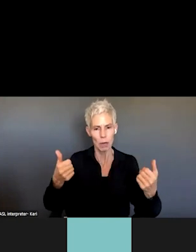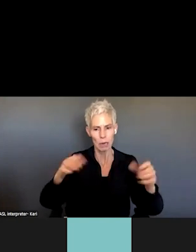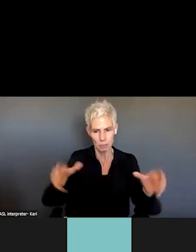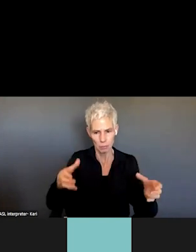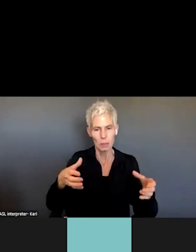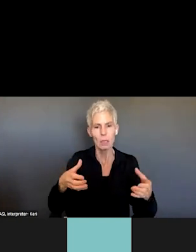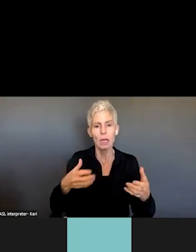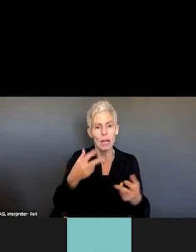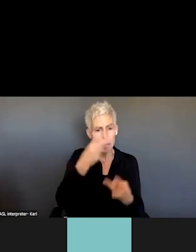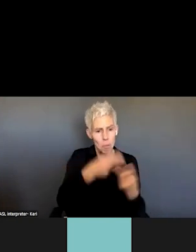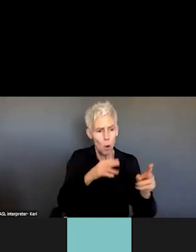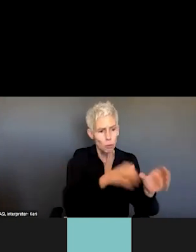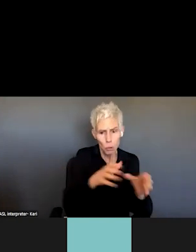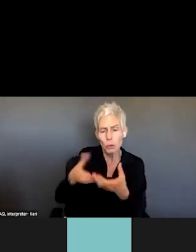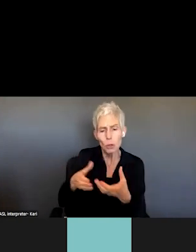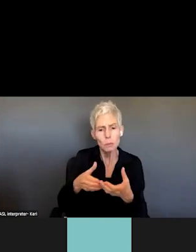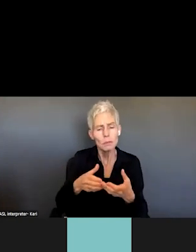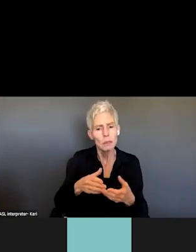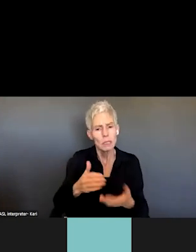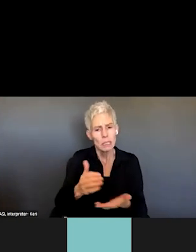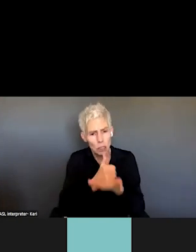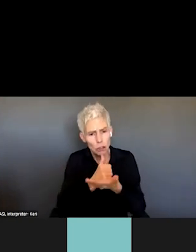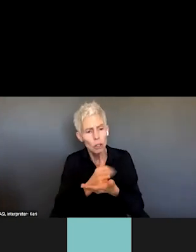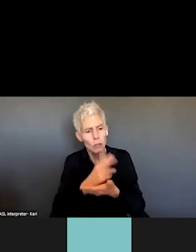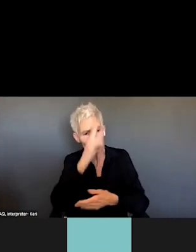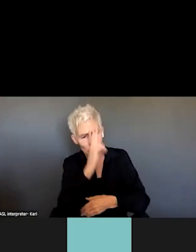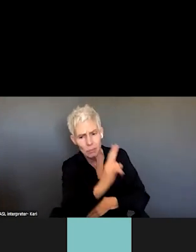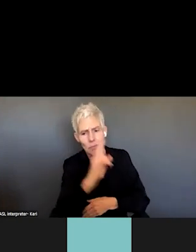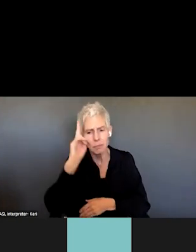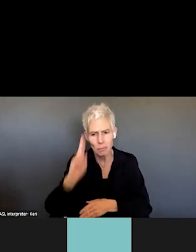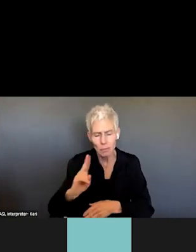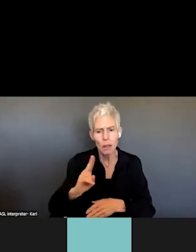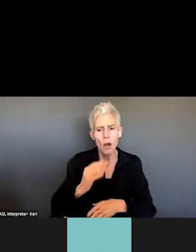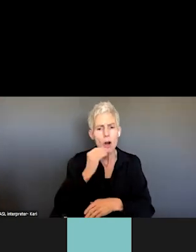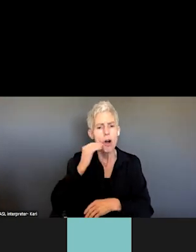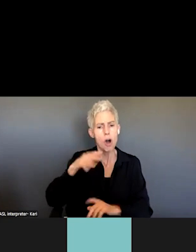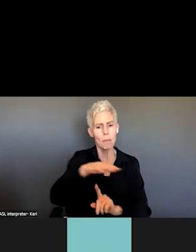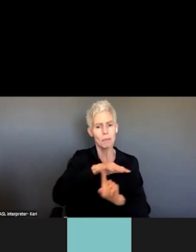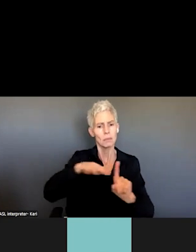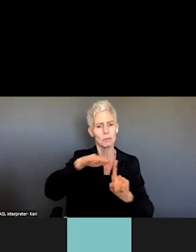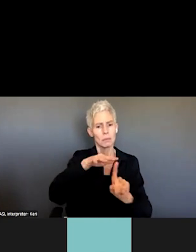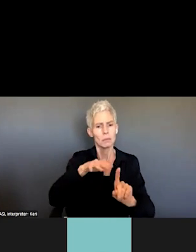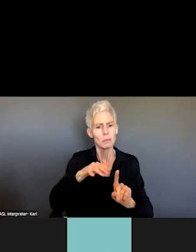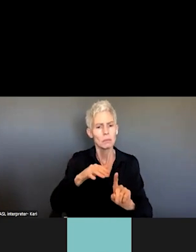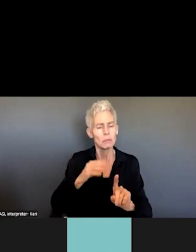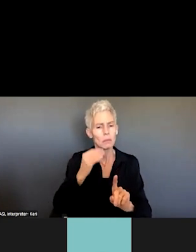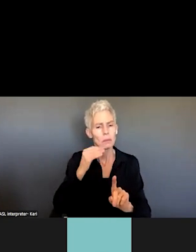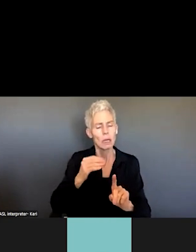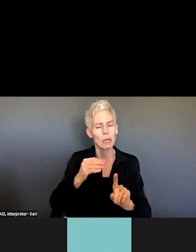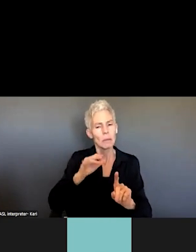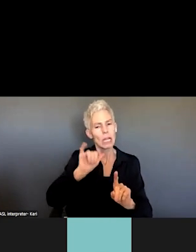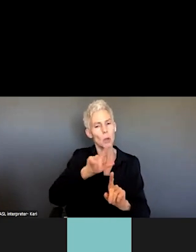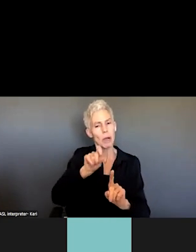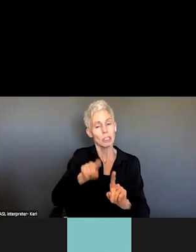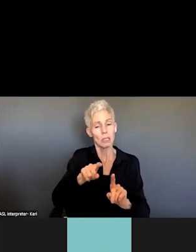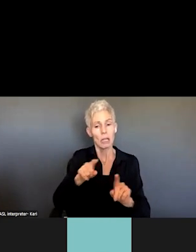don't deserve dignity, care, and a good home-like environment. The question really comes down to, should they be in the same facility at the